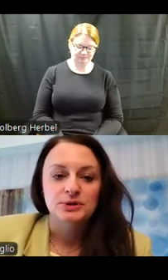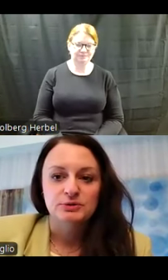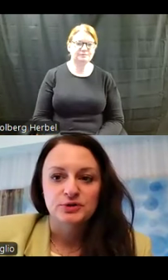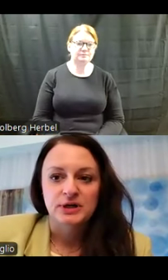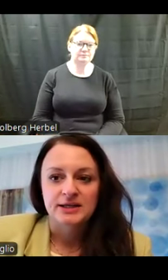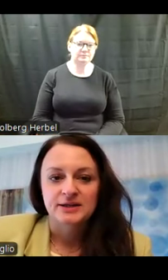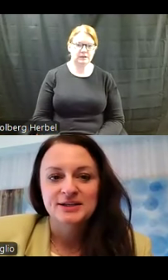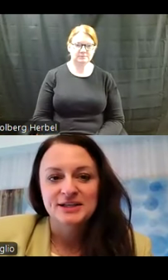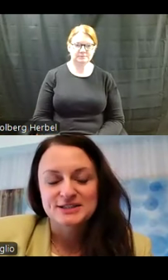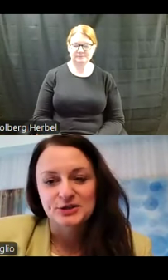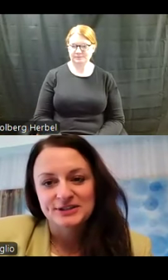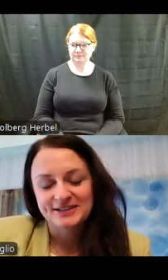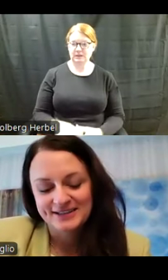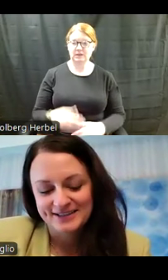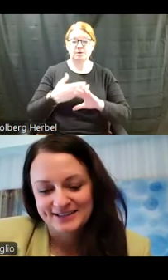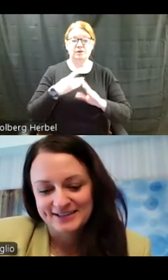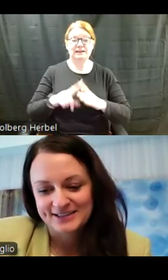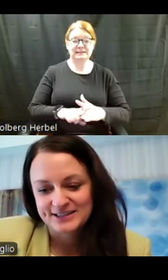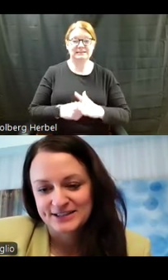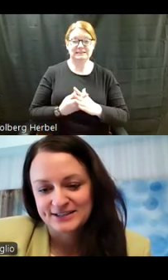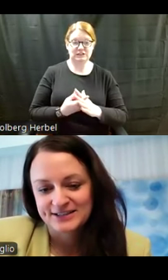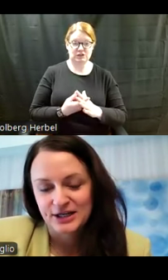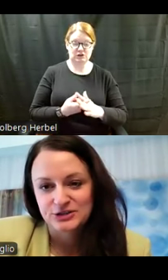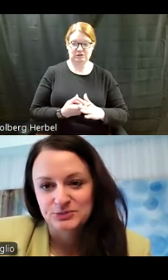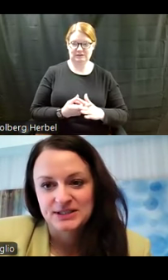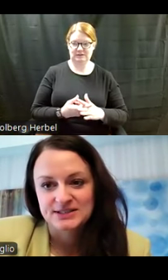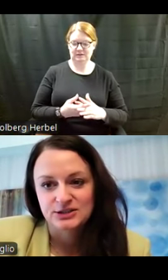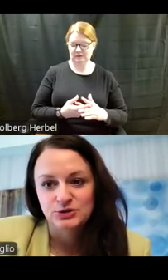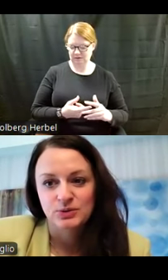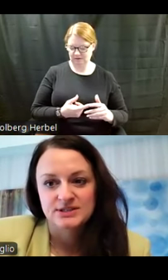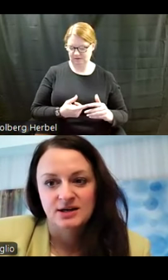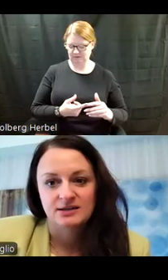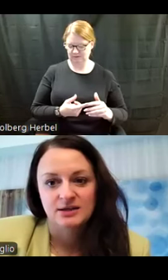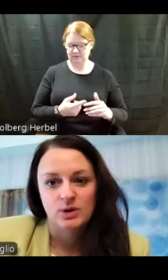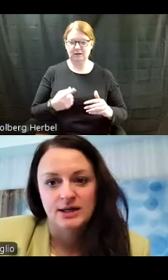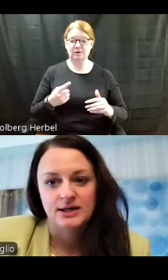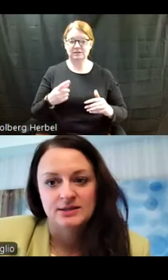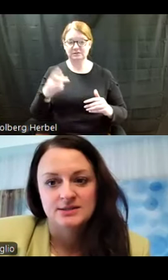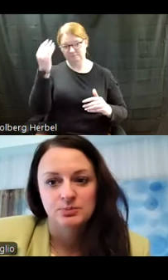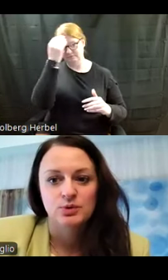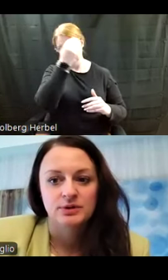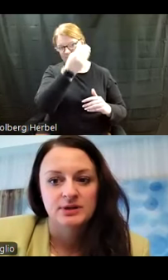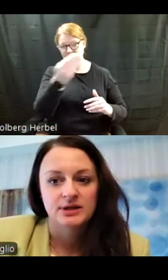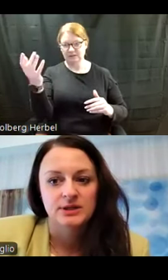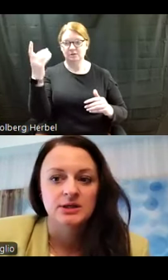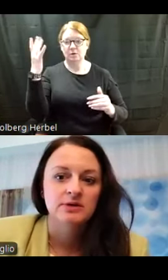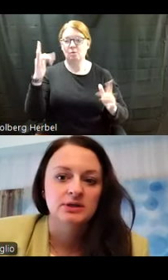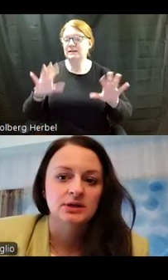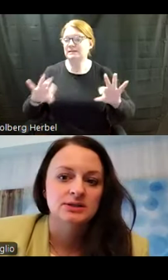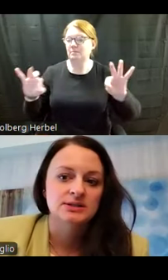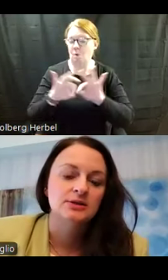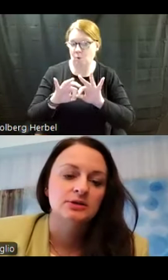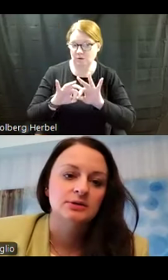But really, before I get started into the lecture piece, I do want to highlight why it's important that we